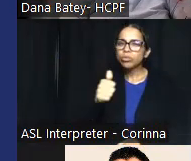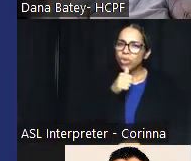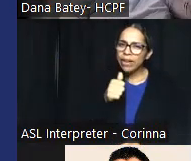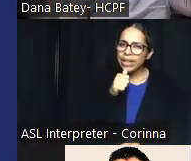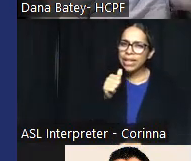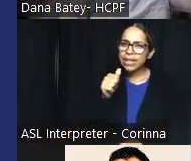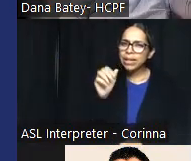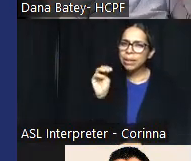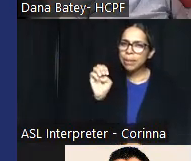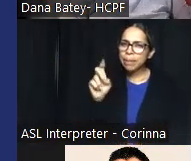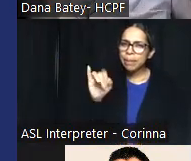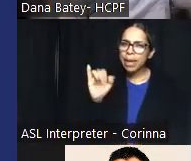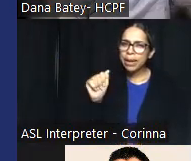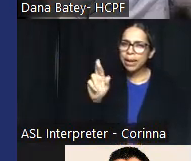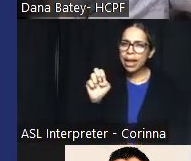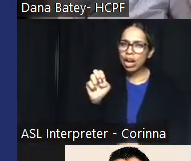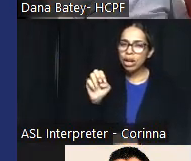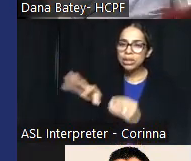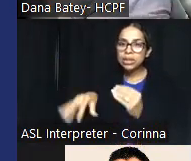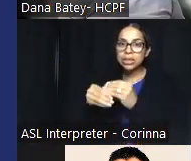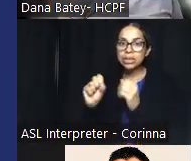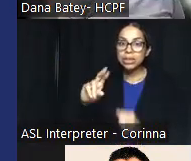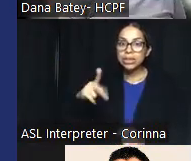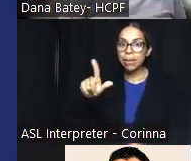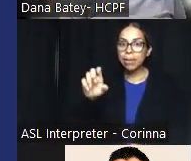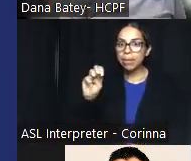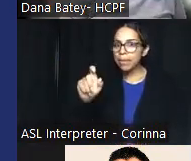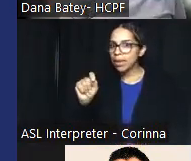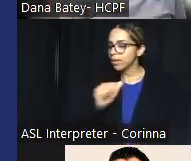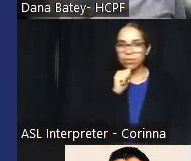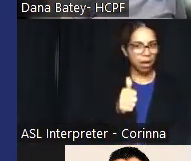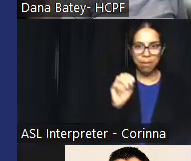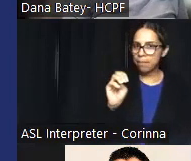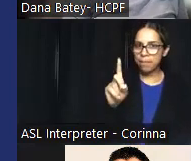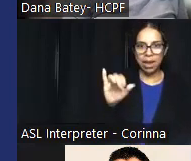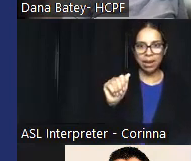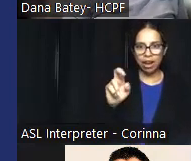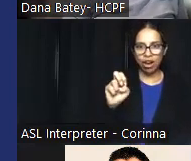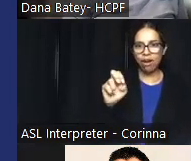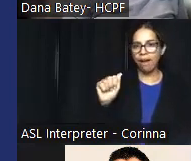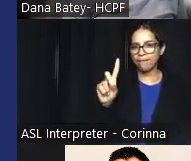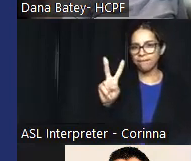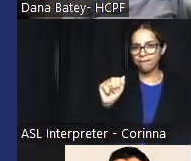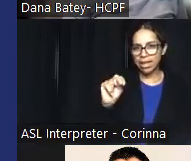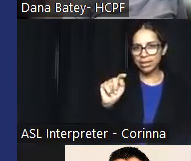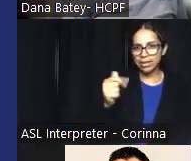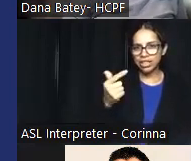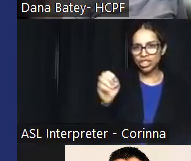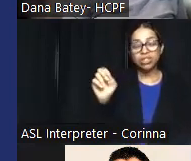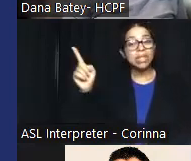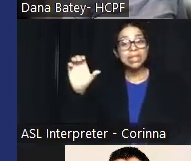Medicare supplement versus Medicare Advantage. And UHC, and CMS, they didn't hold hands about